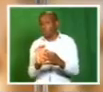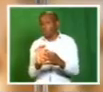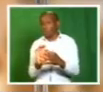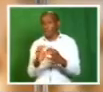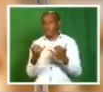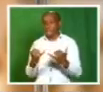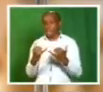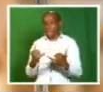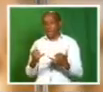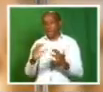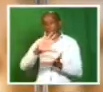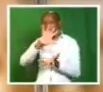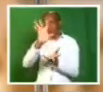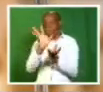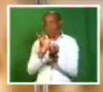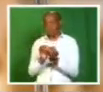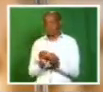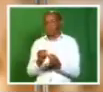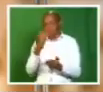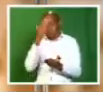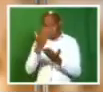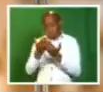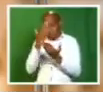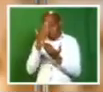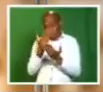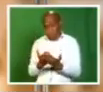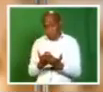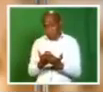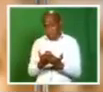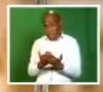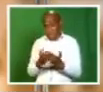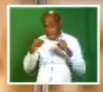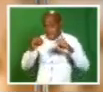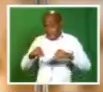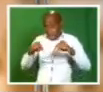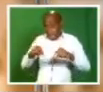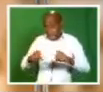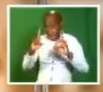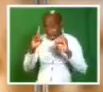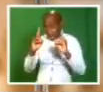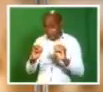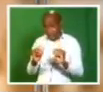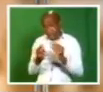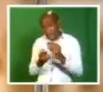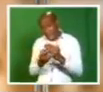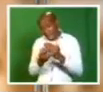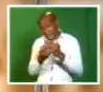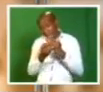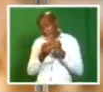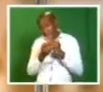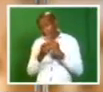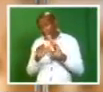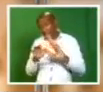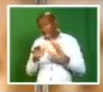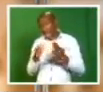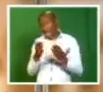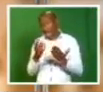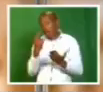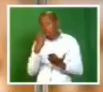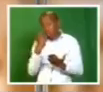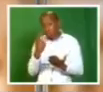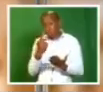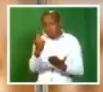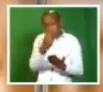coming to an end of our lesson. What we have done here is to help you see how we sketch